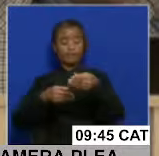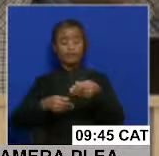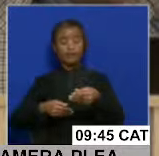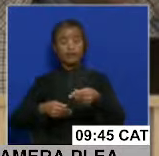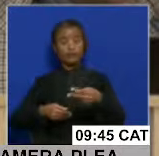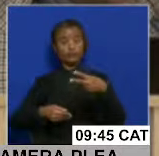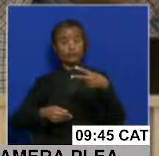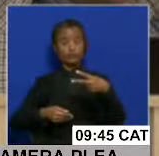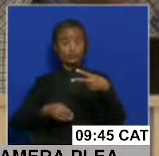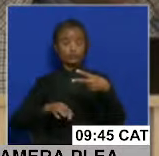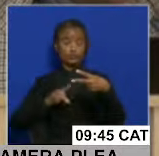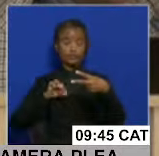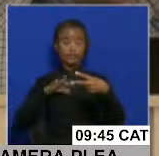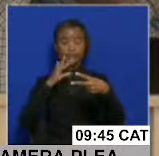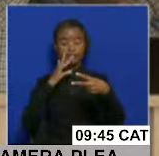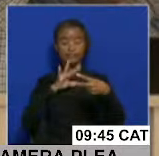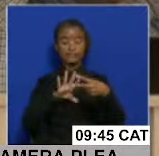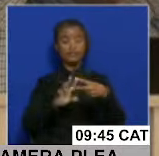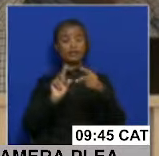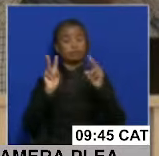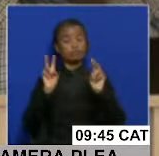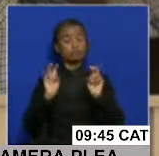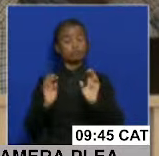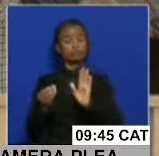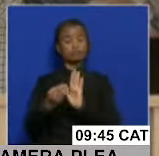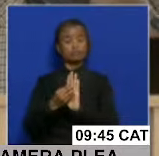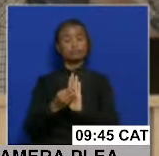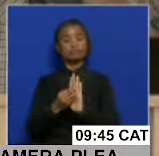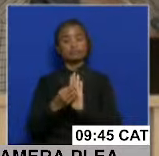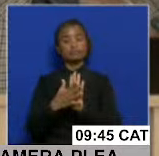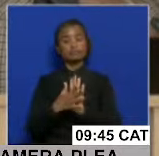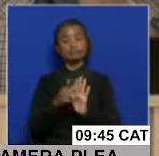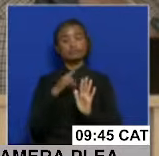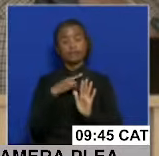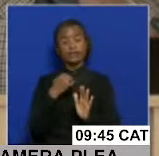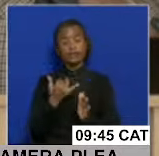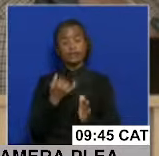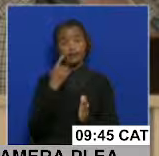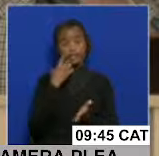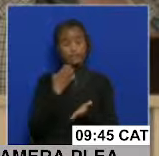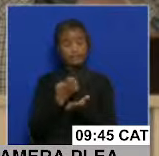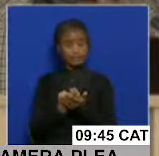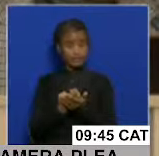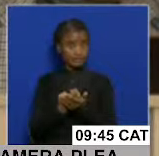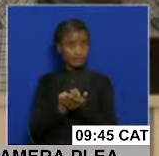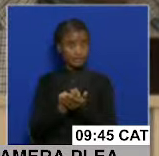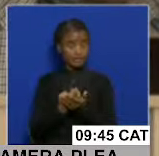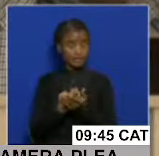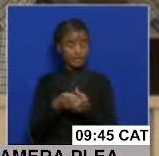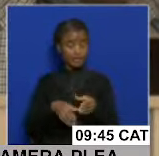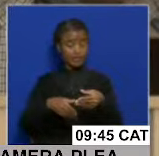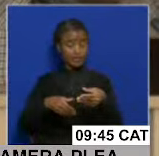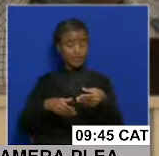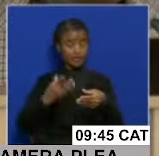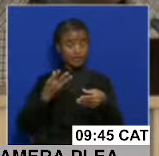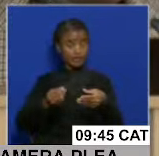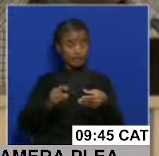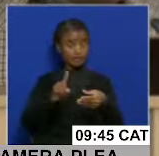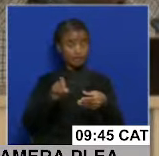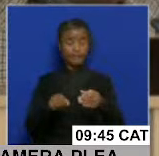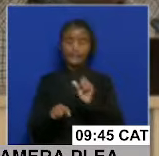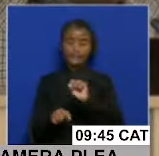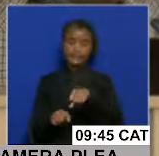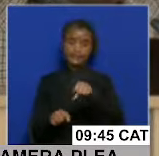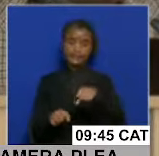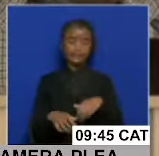and it should contain what is known as the exhibit bundle. Do you have that? Yes, I do. Please